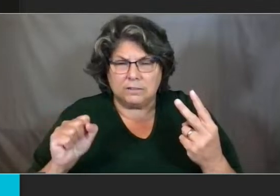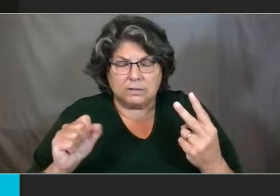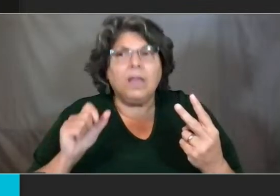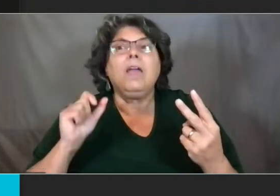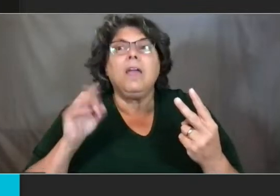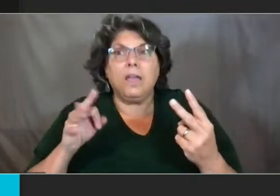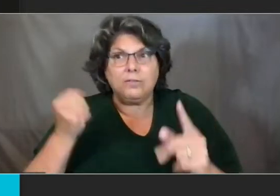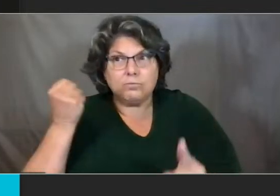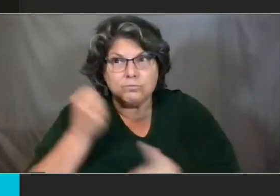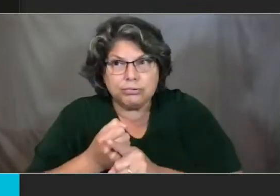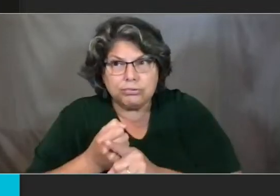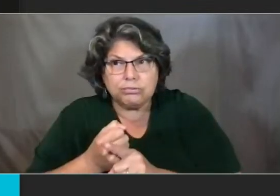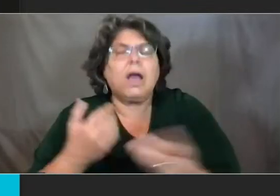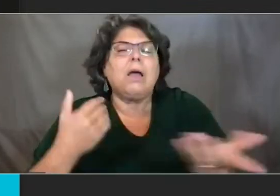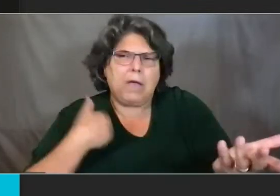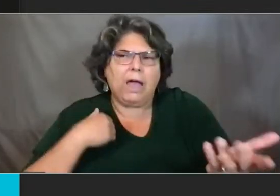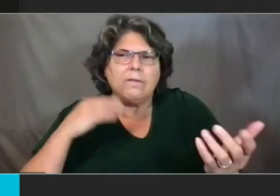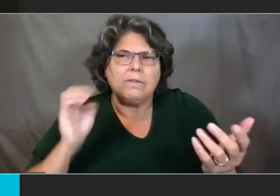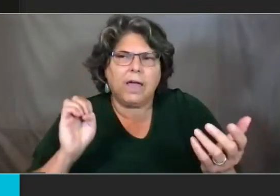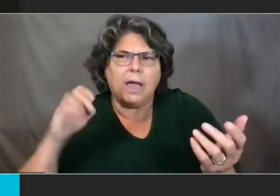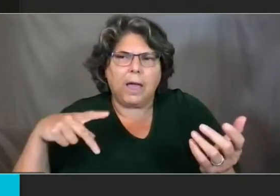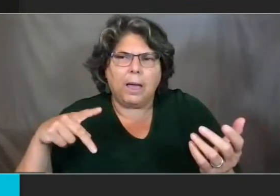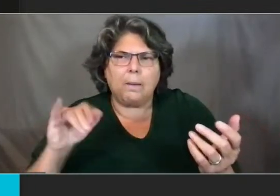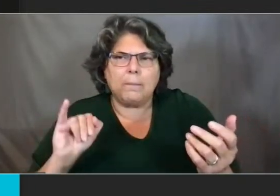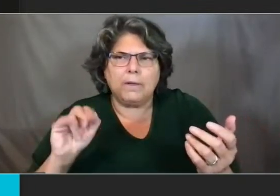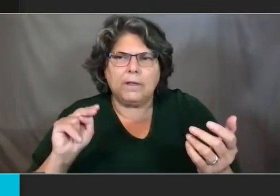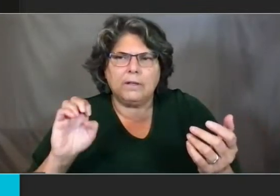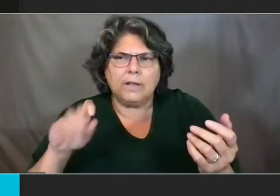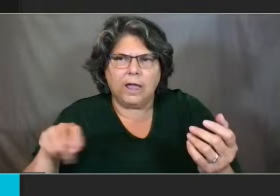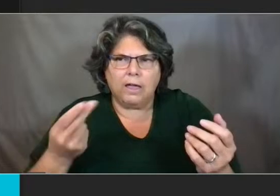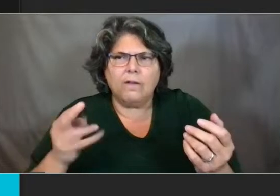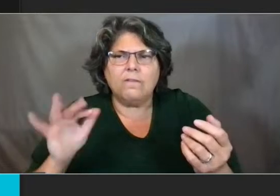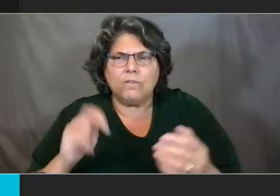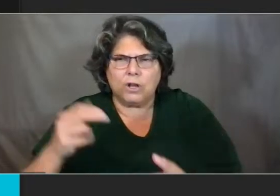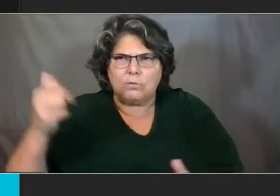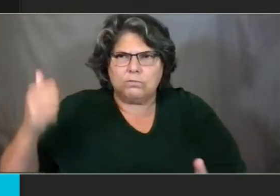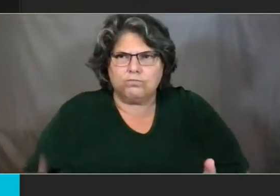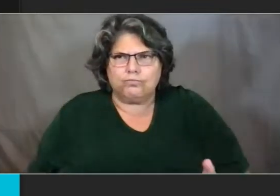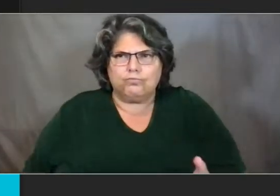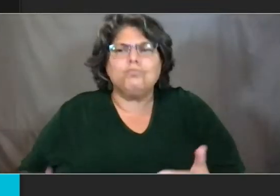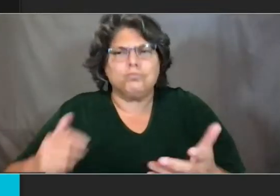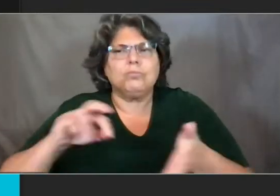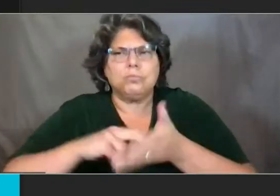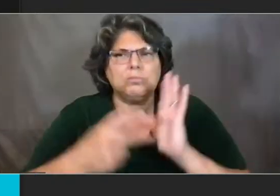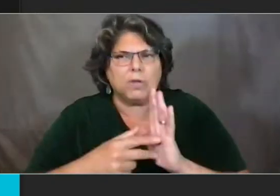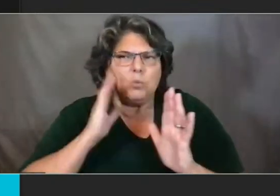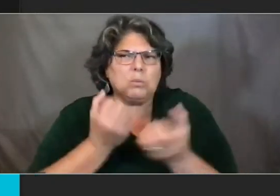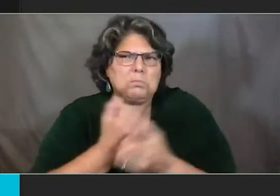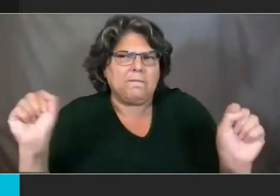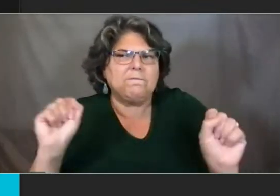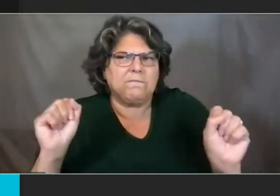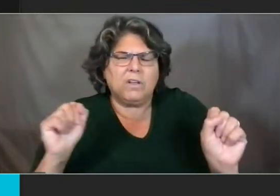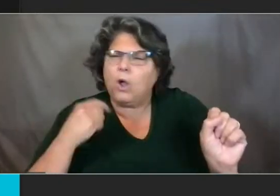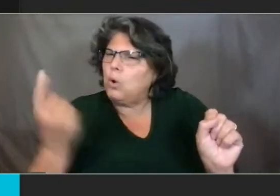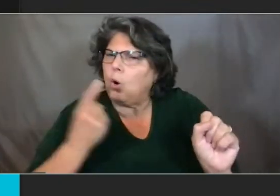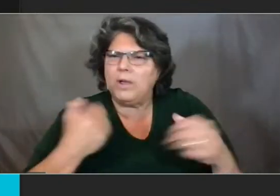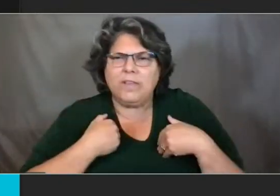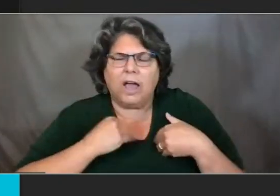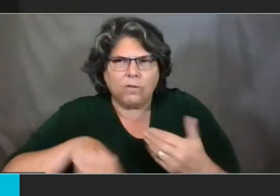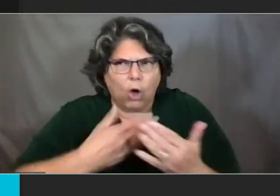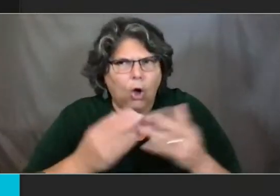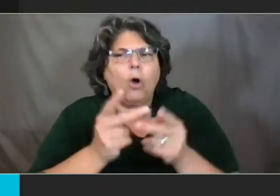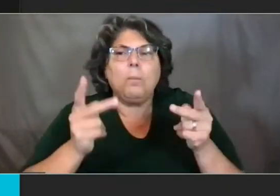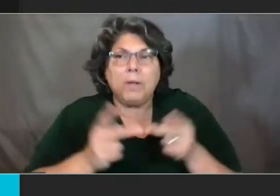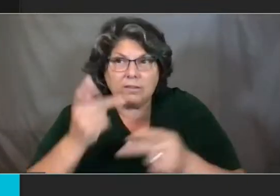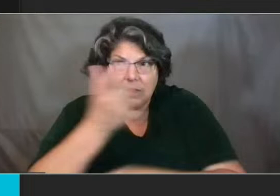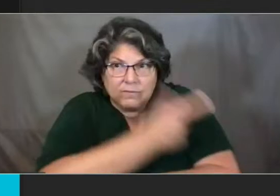which is carried in vaccination sites. In terms of deaths from the COVID vaccine is very rare.